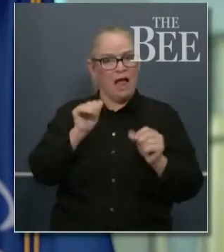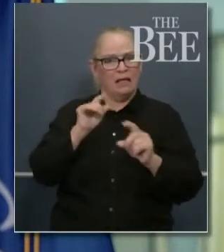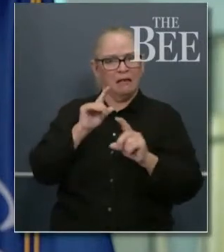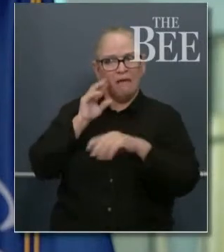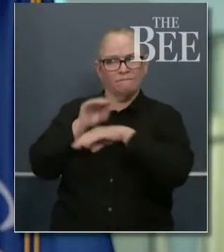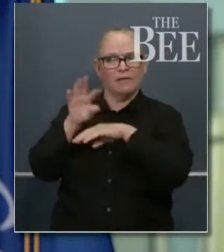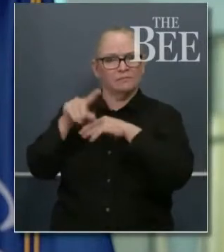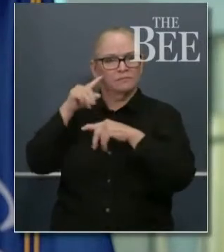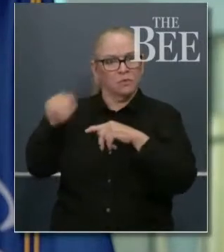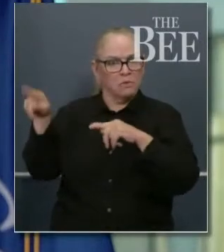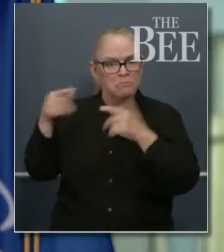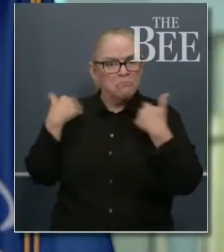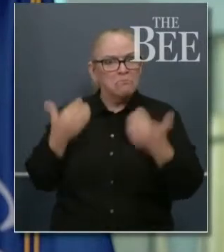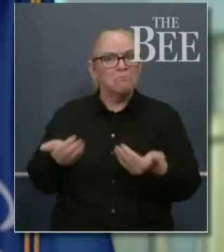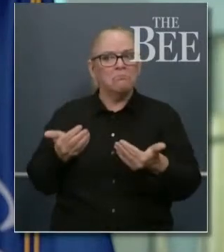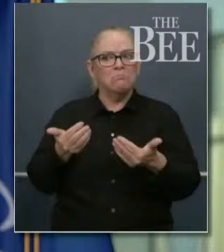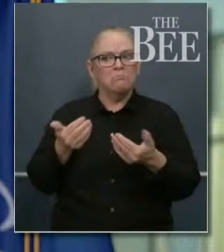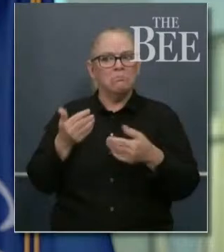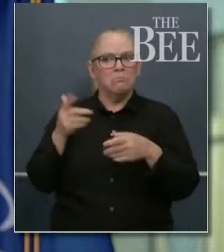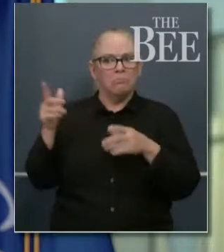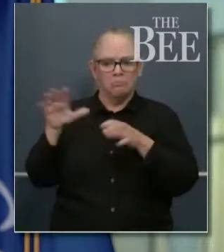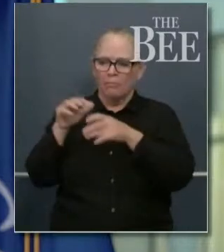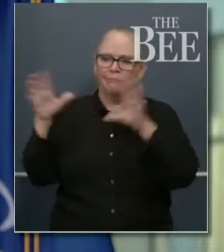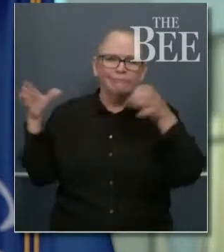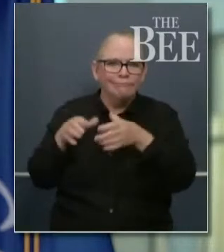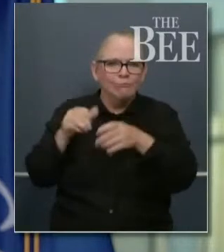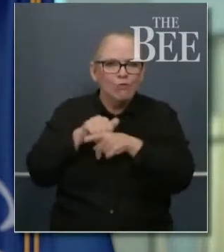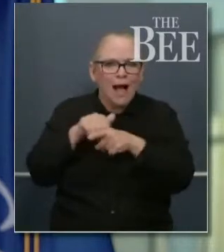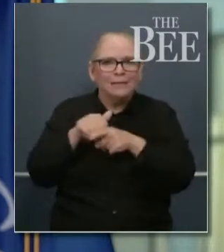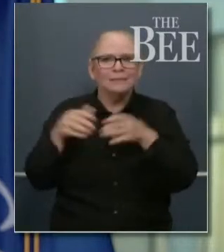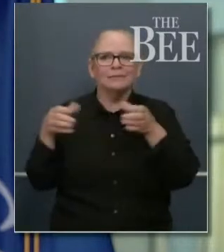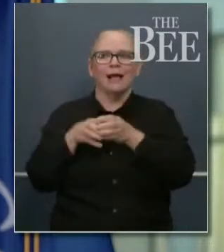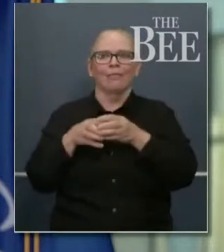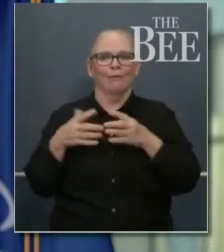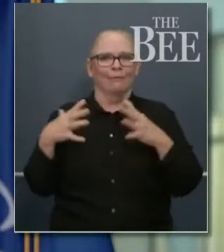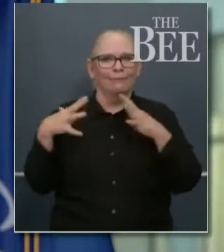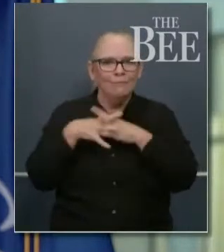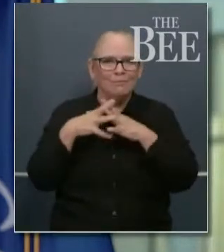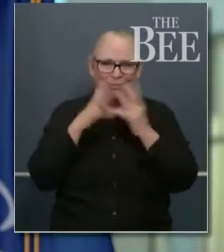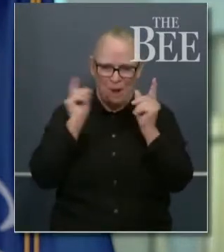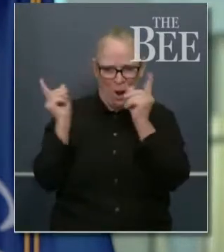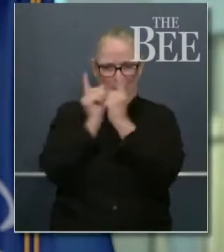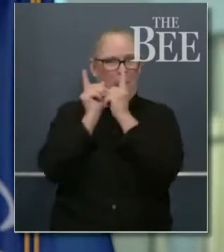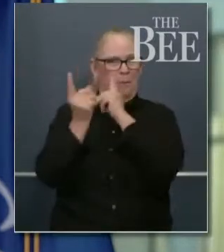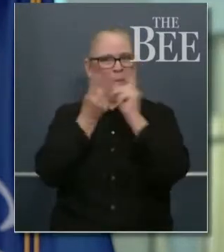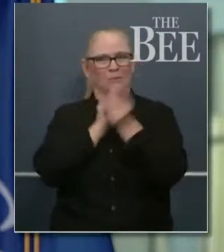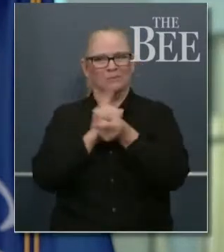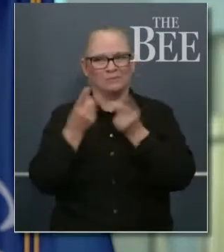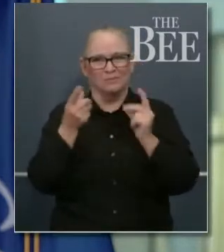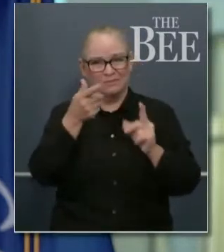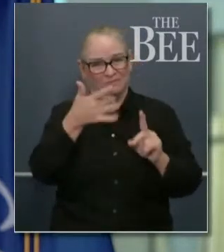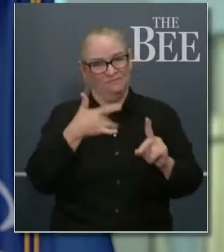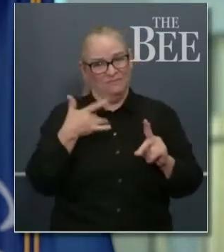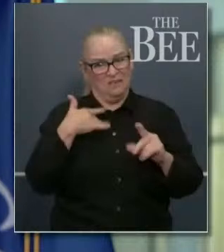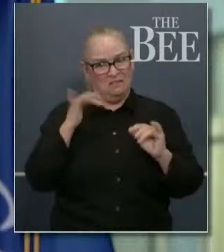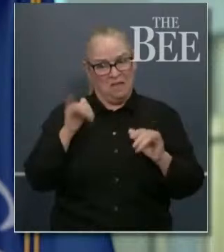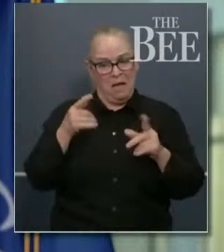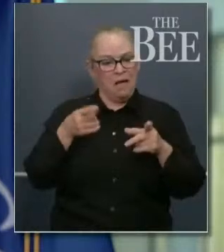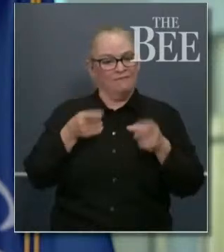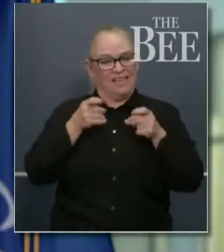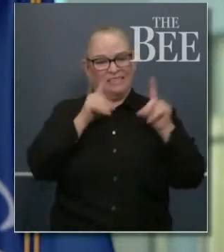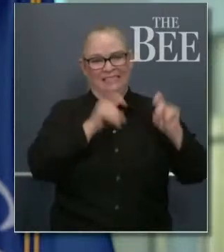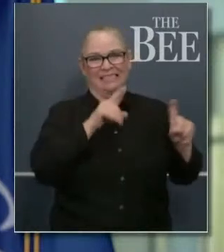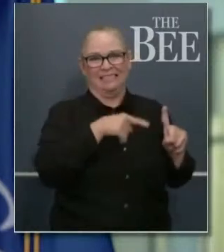more than a dozen, which obviously makes football impossible. Is that rapid testing agreement enough to safely bring back college football